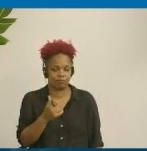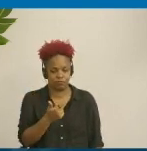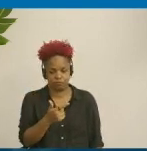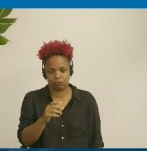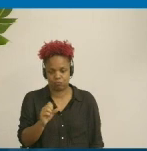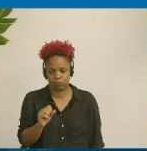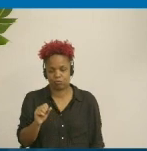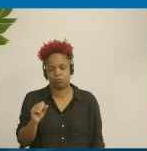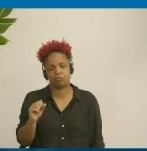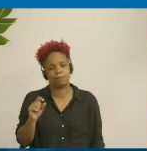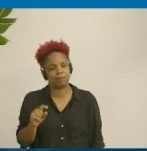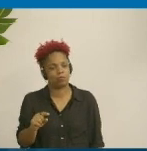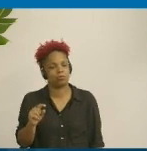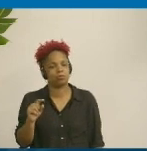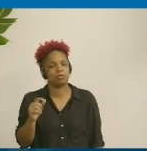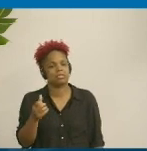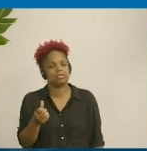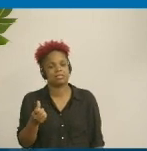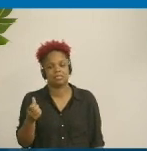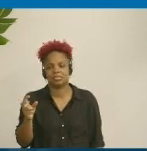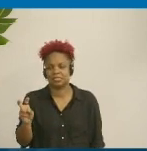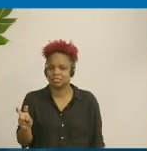to limited access to healthcare.